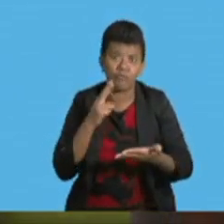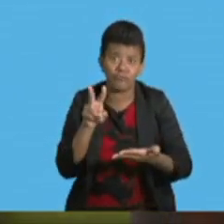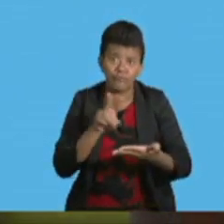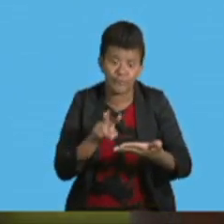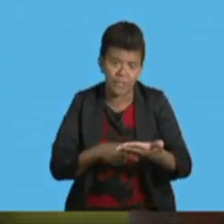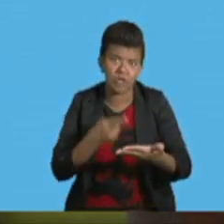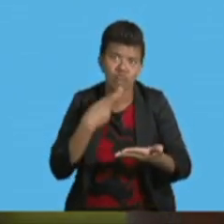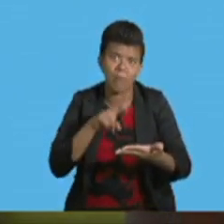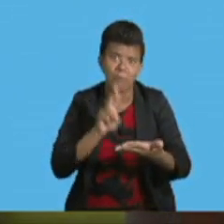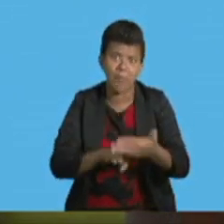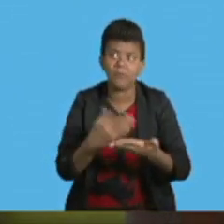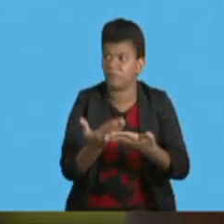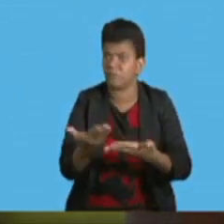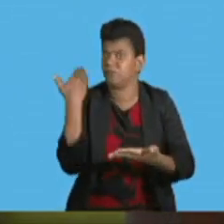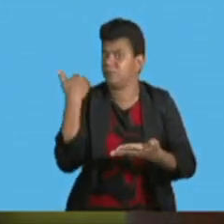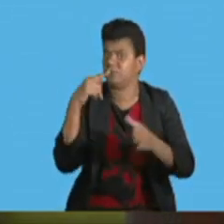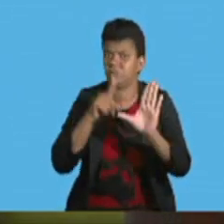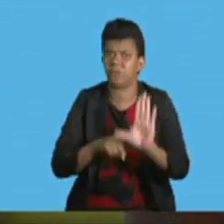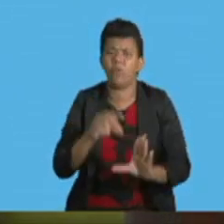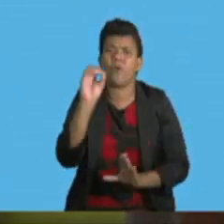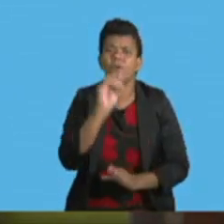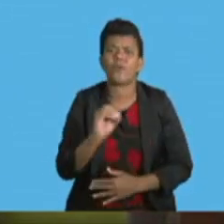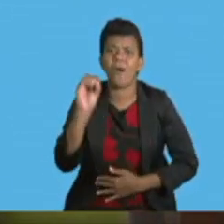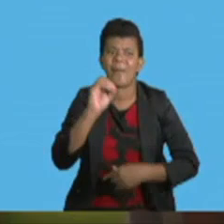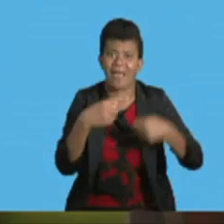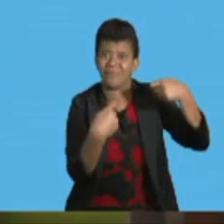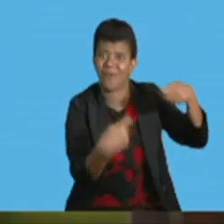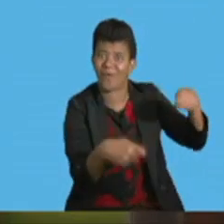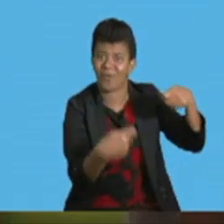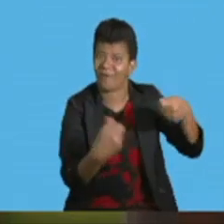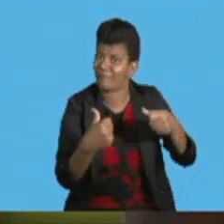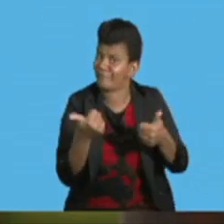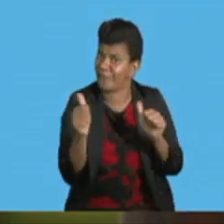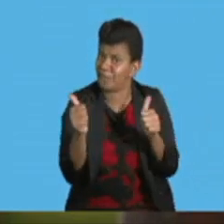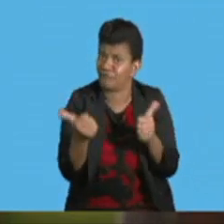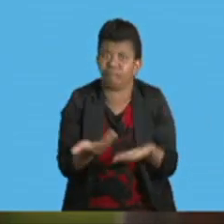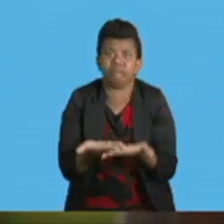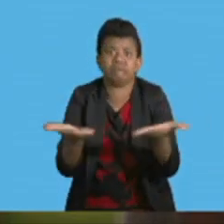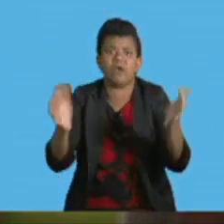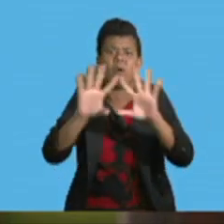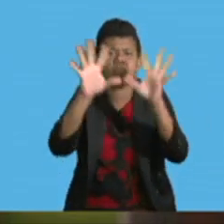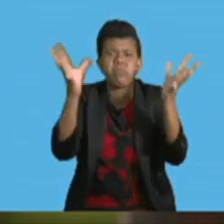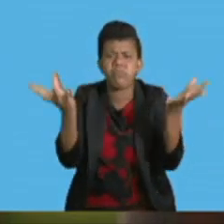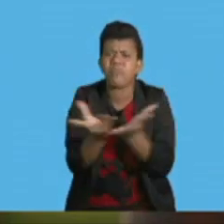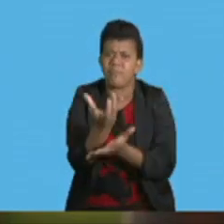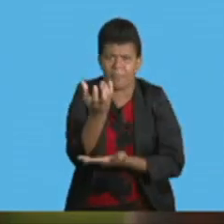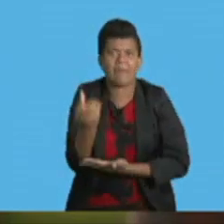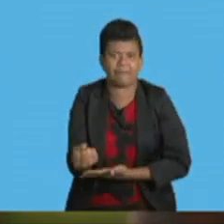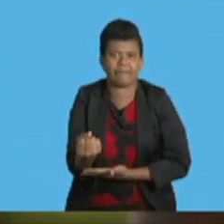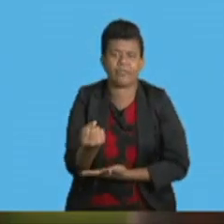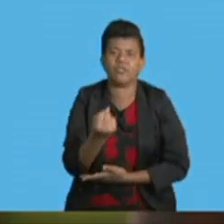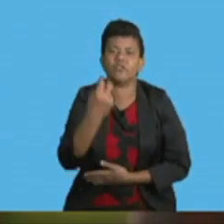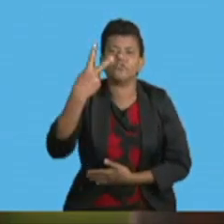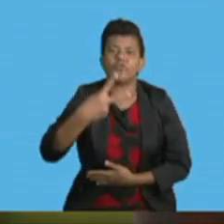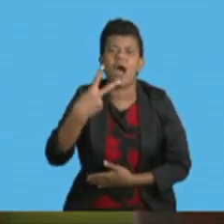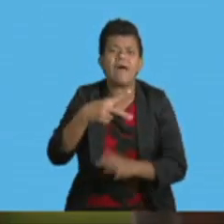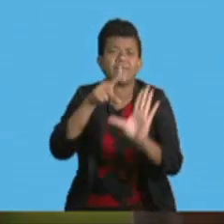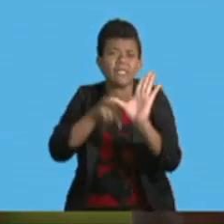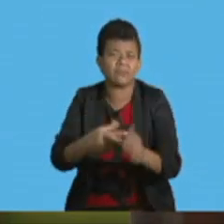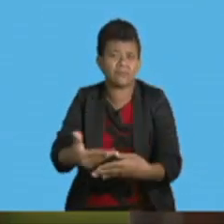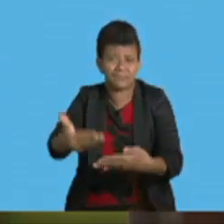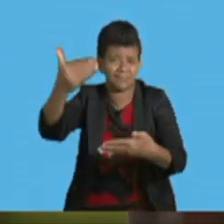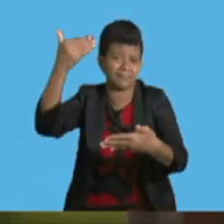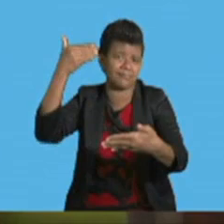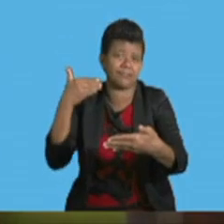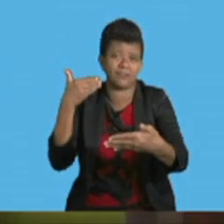year, around October, that pointed out that in the world we have around a 12-year window in which to change the